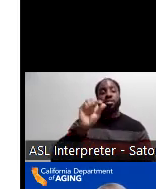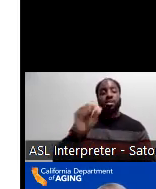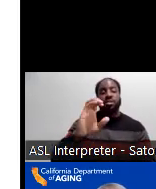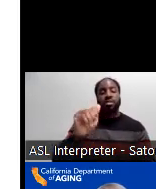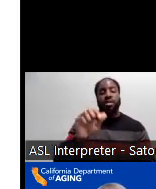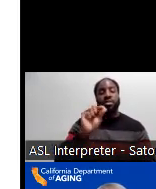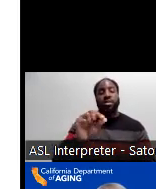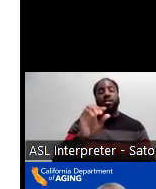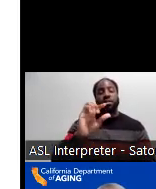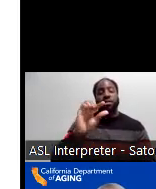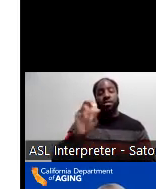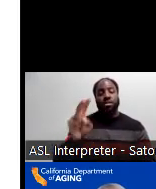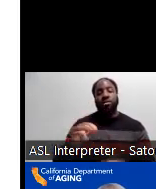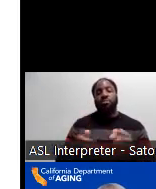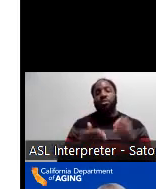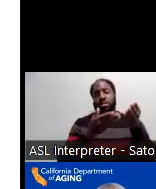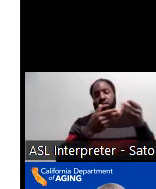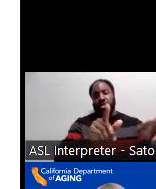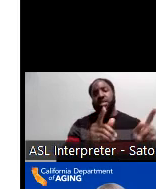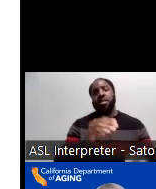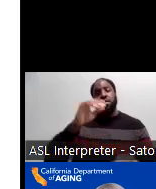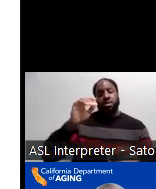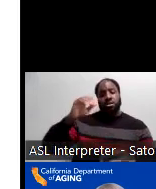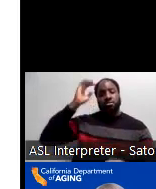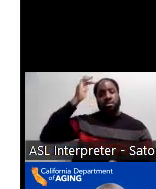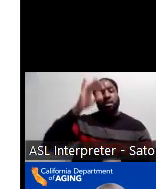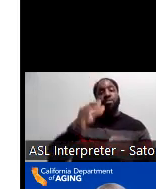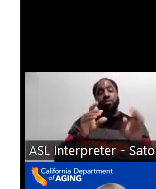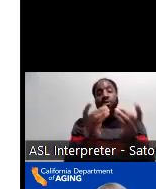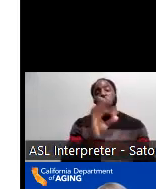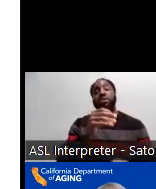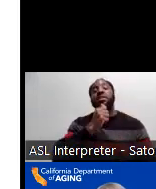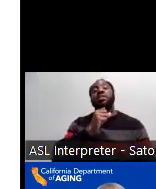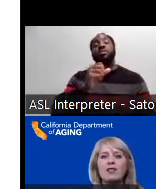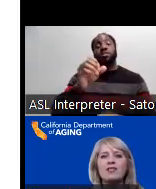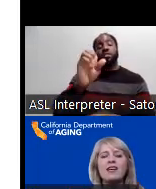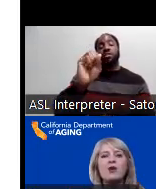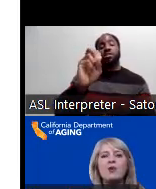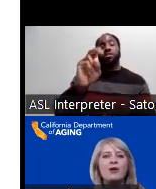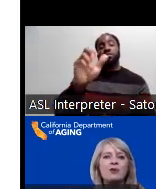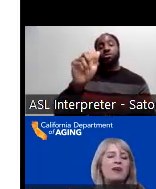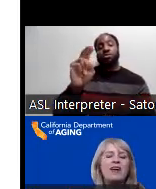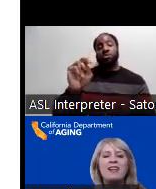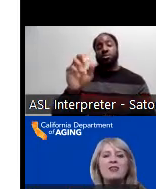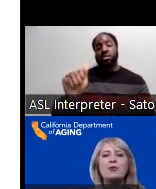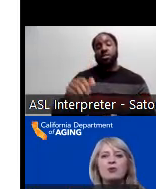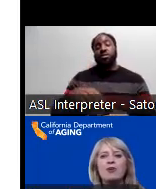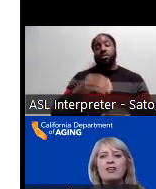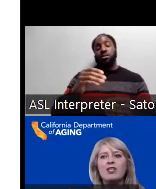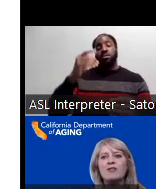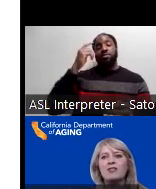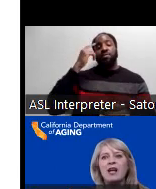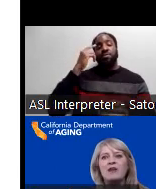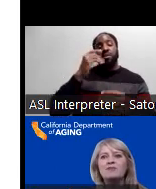hand it over to the California Department of Aging's Director, Susan DeMorris, for opening remarks, welcome, and the review